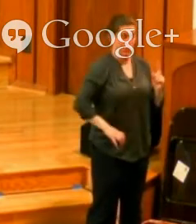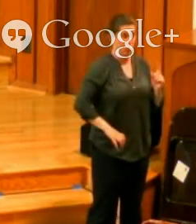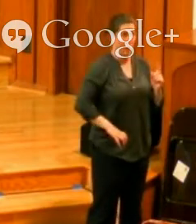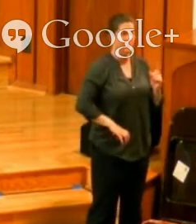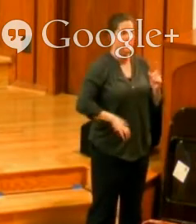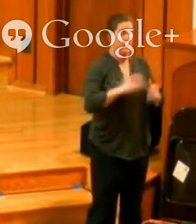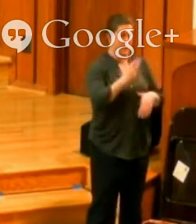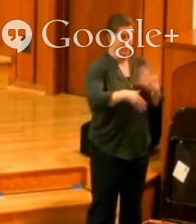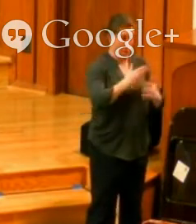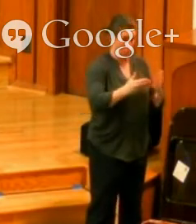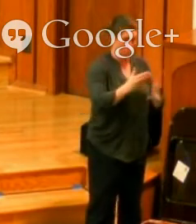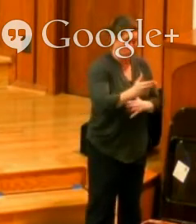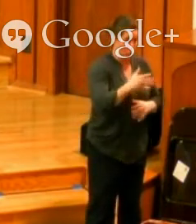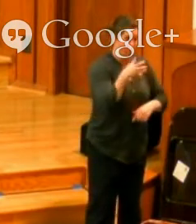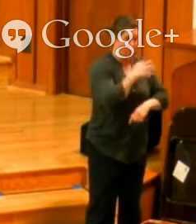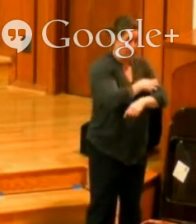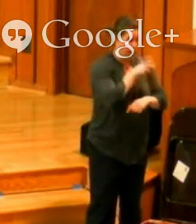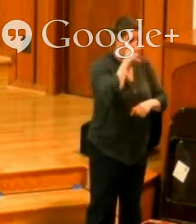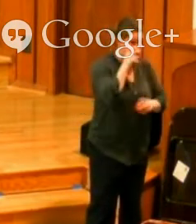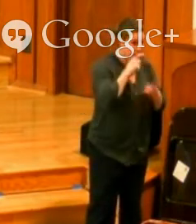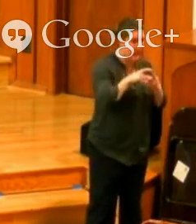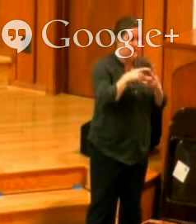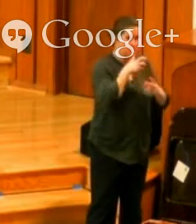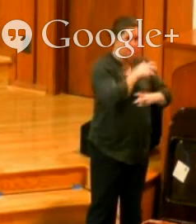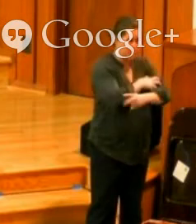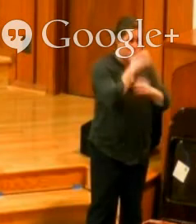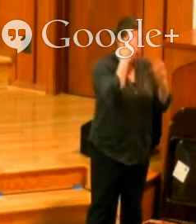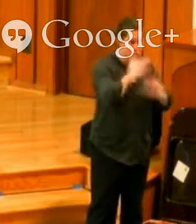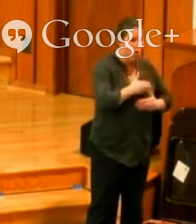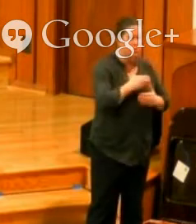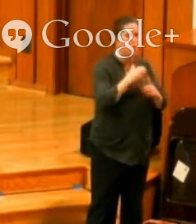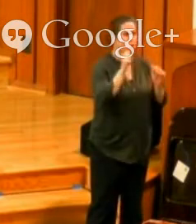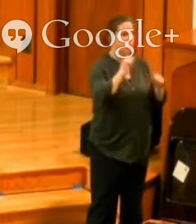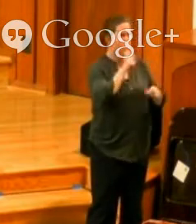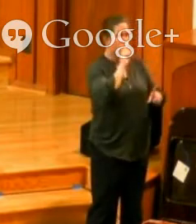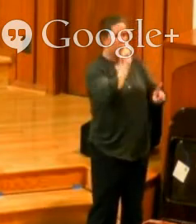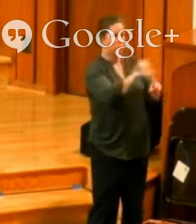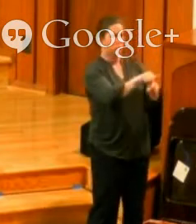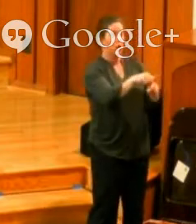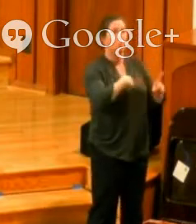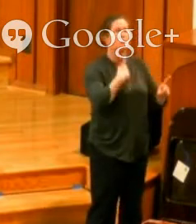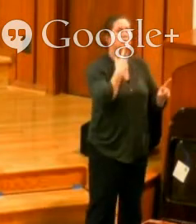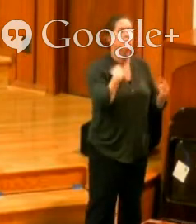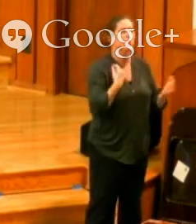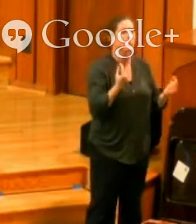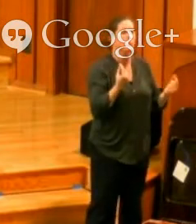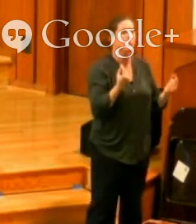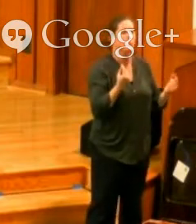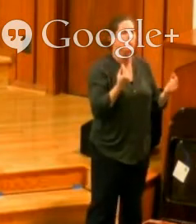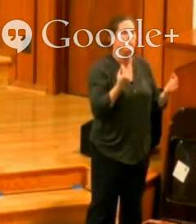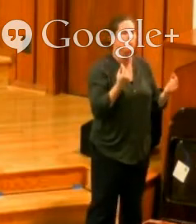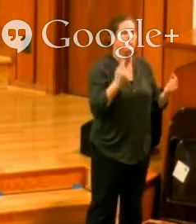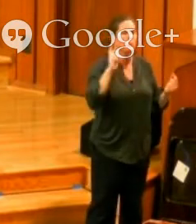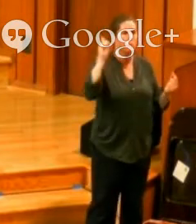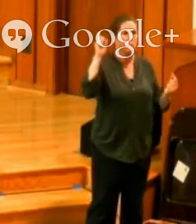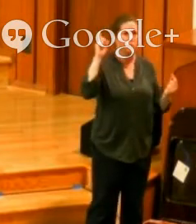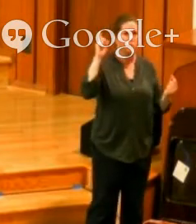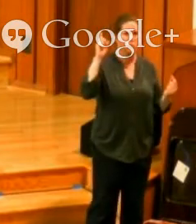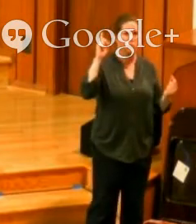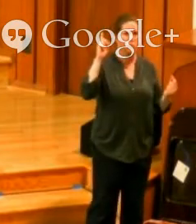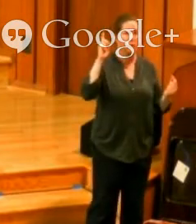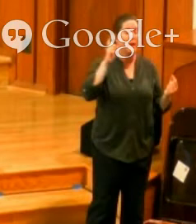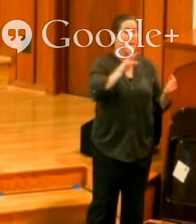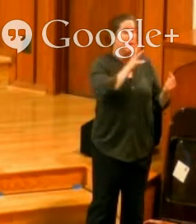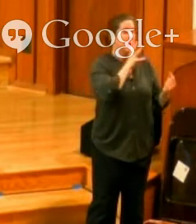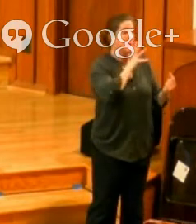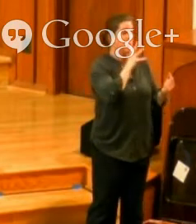Satan, by the power of darkness to deceive. And what does it say he's going to do, friends? It says he will speak words against the Most